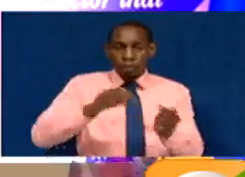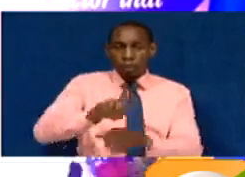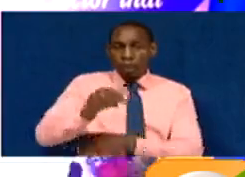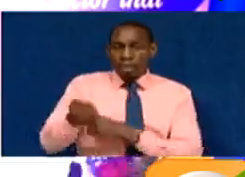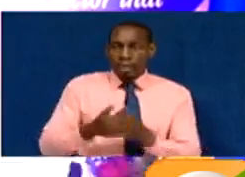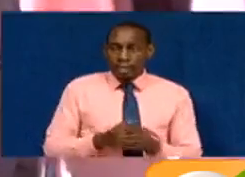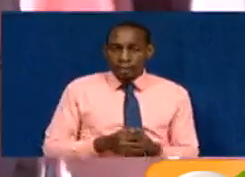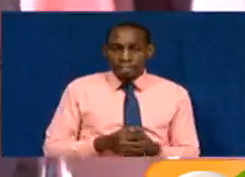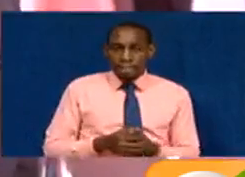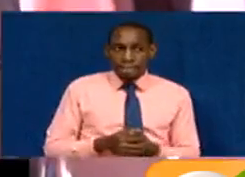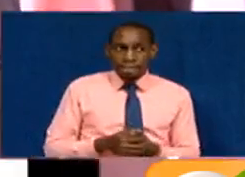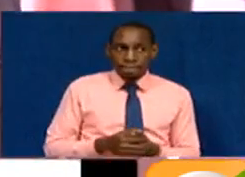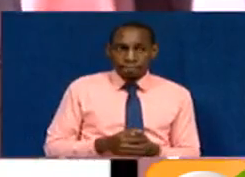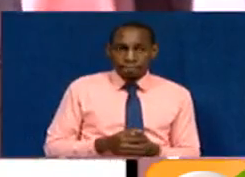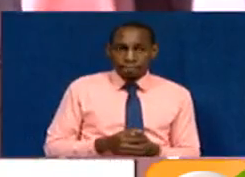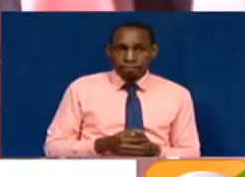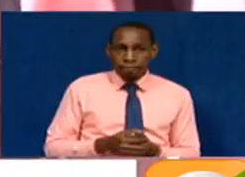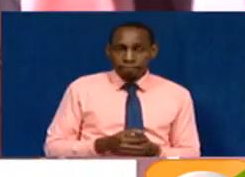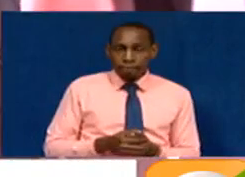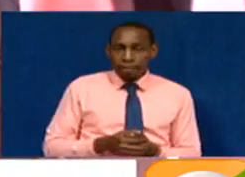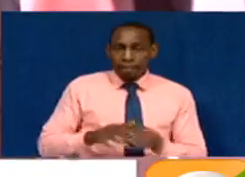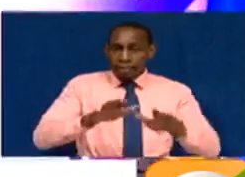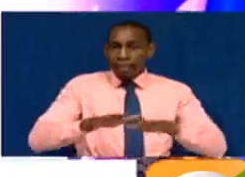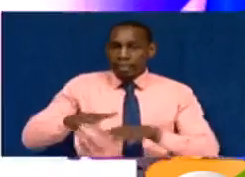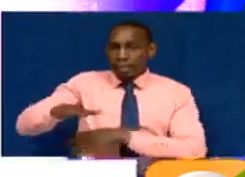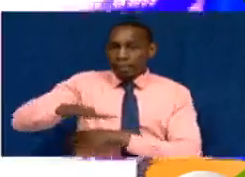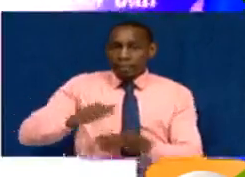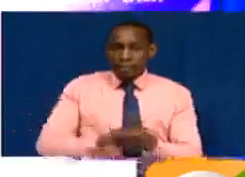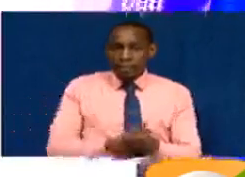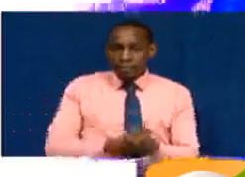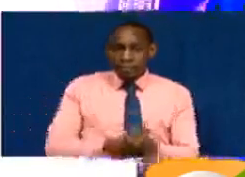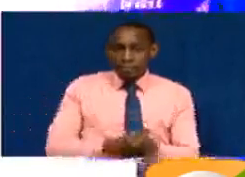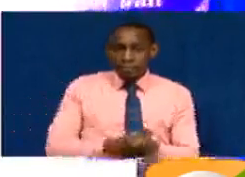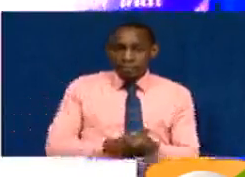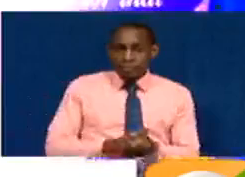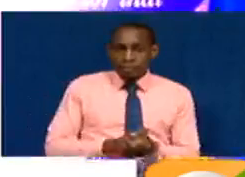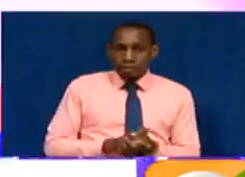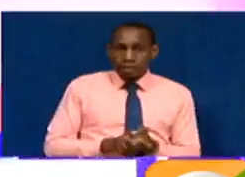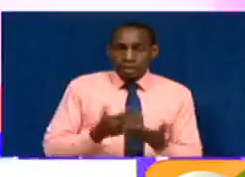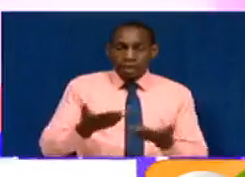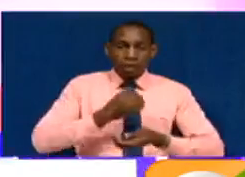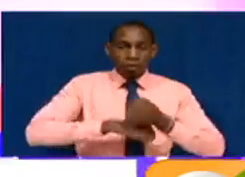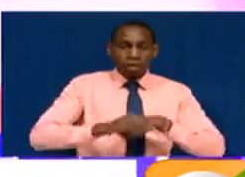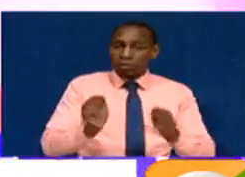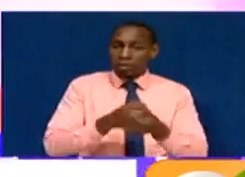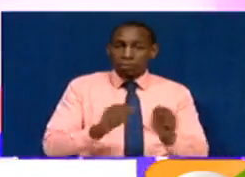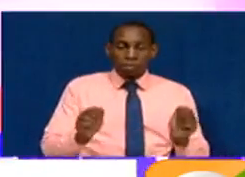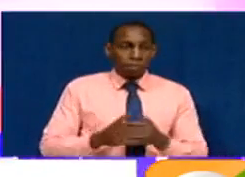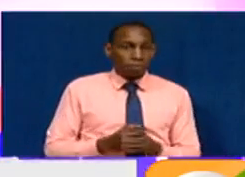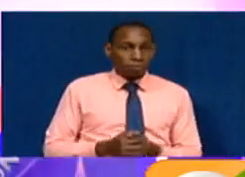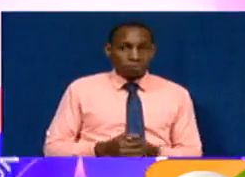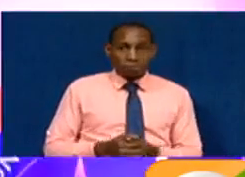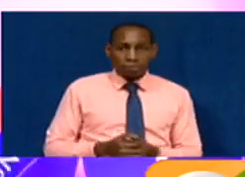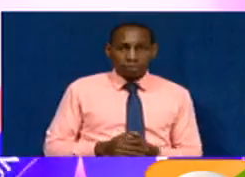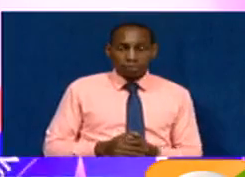other's posters, harassing each other in campaign venues, our teeth were removed. We don't have any teeth. Our goal is to conclude